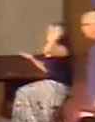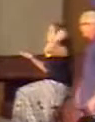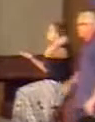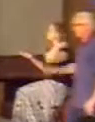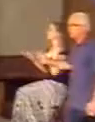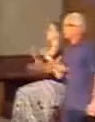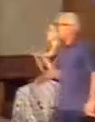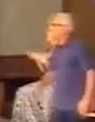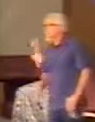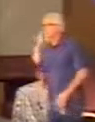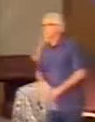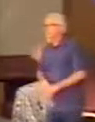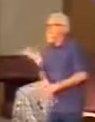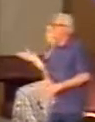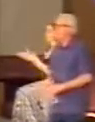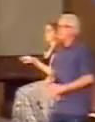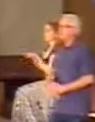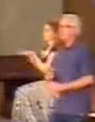I don't think Scripture